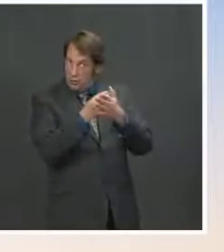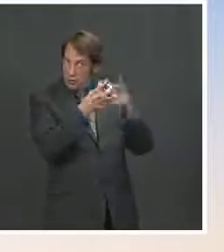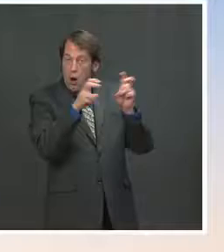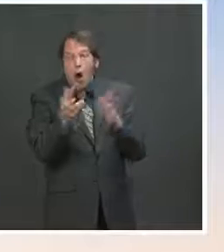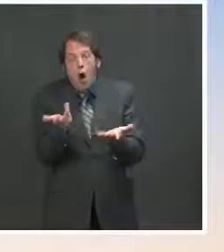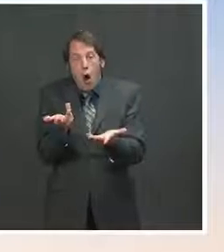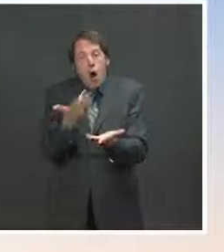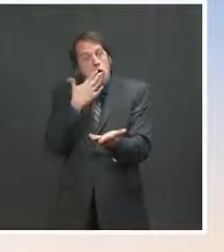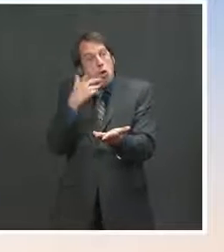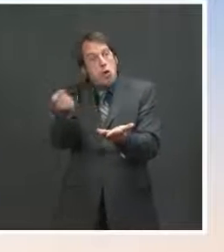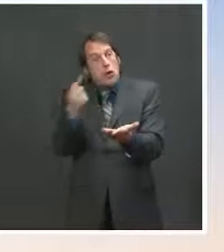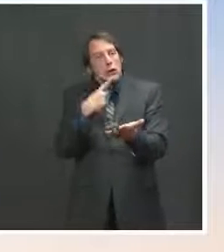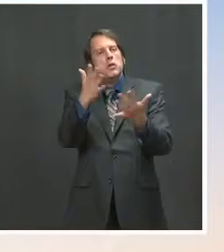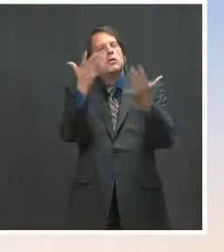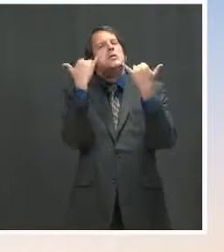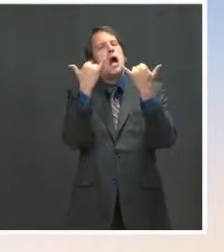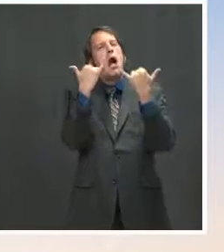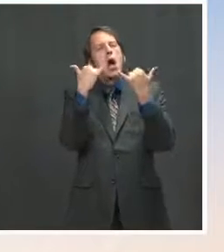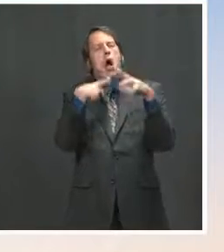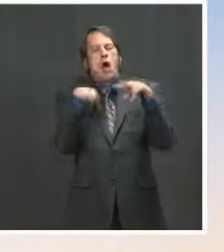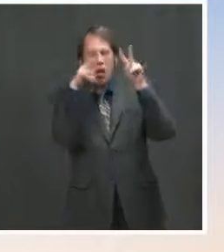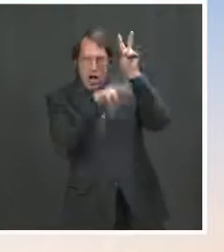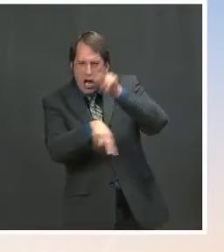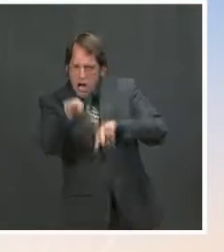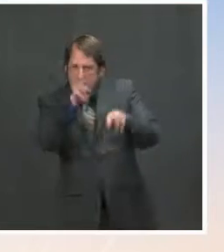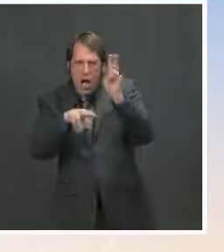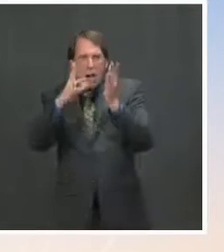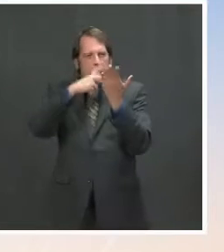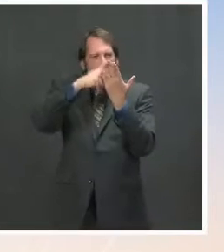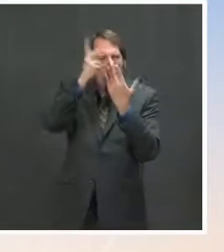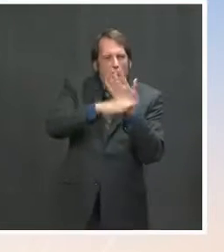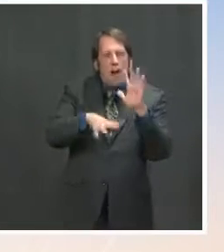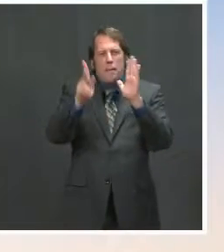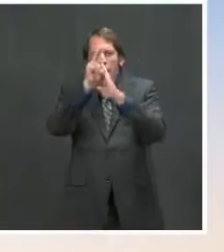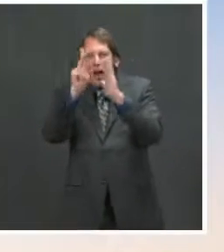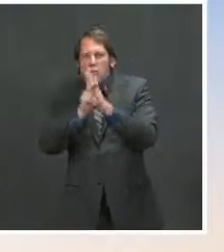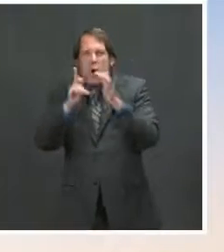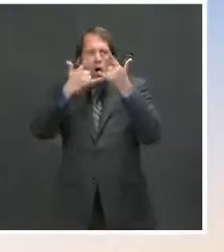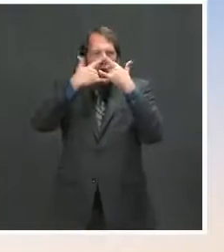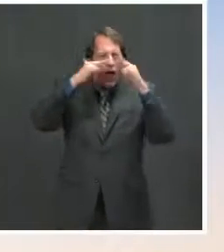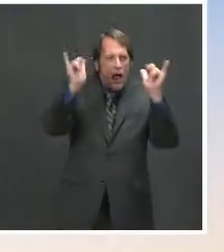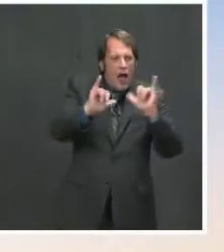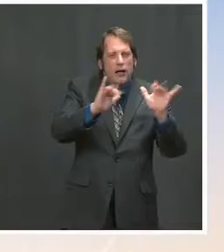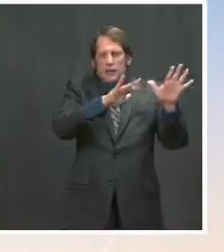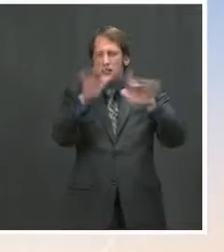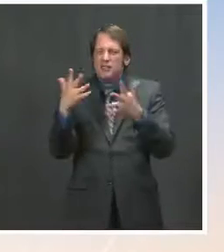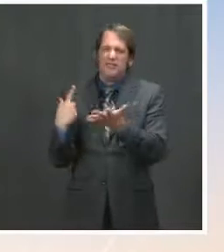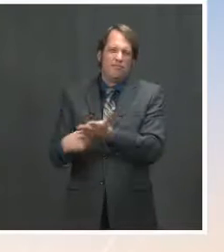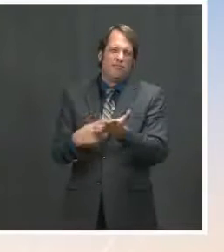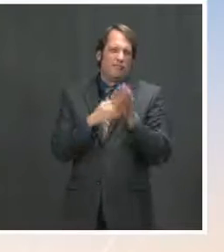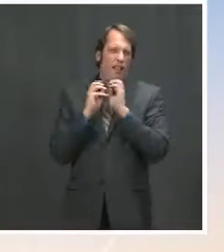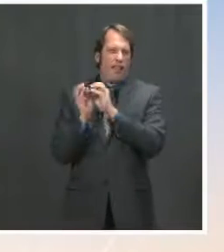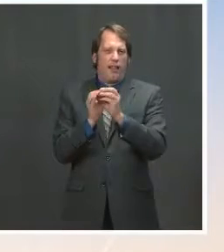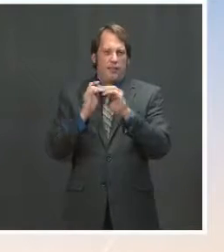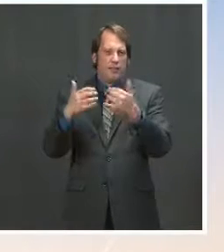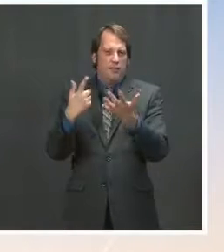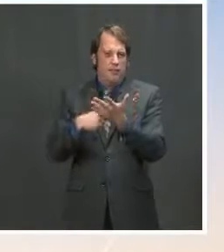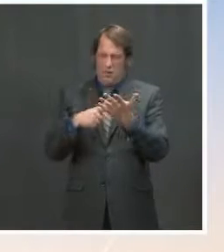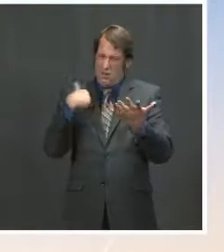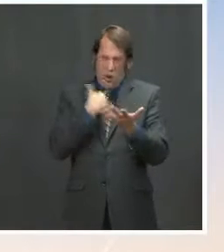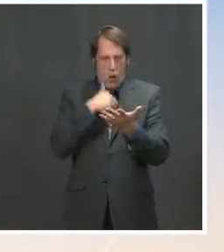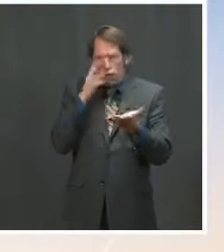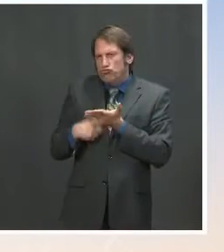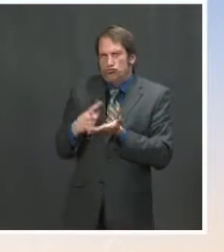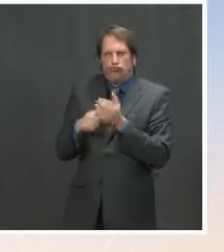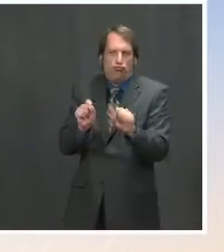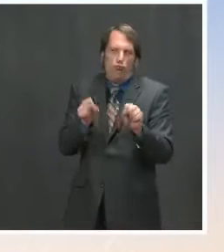components will be, how they will move forward on the Hill. We're eager to have those conversations with leaders in Congress. Go ahead. Thanks, Jen. India is